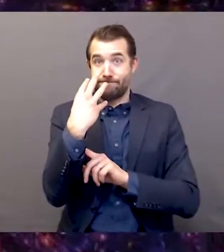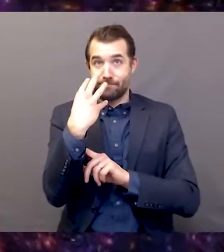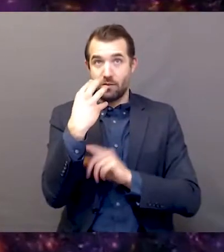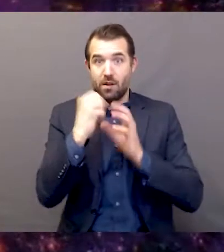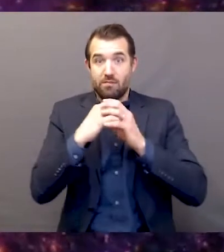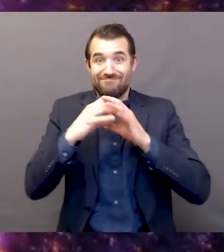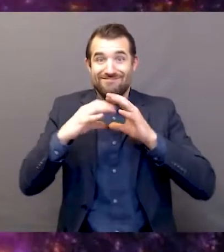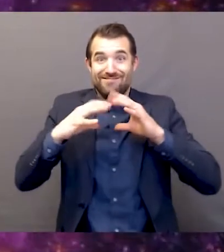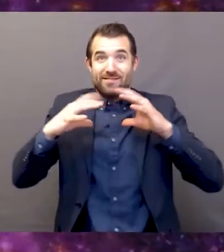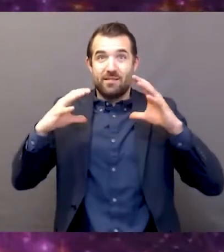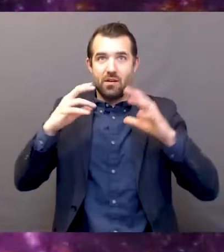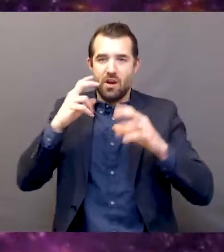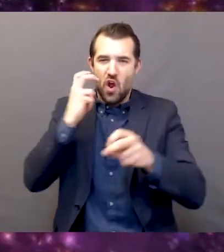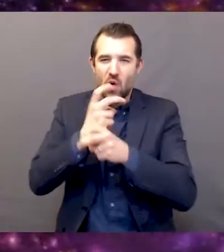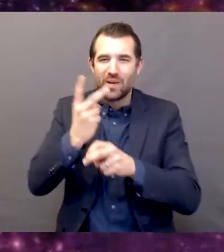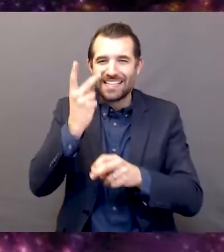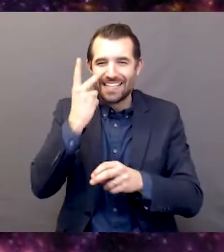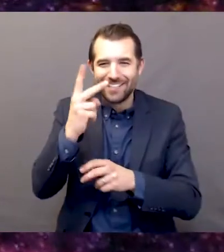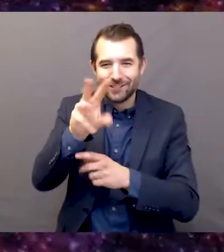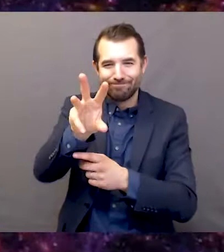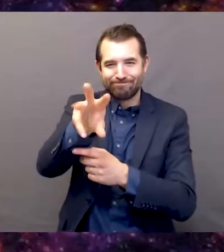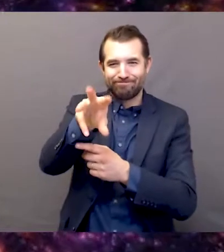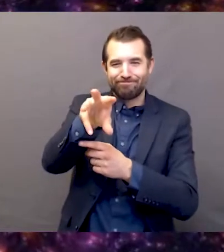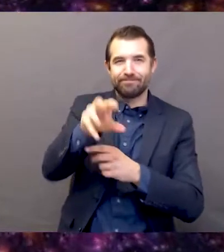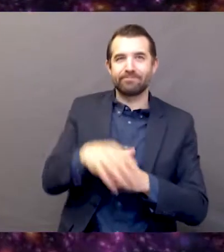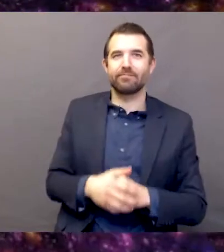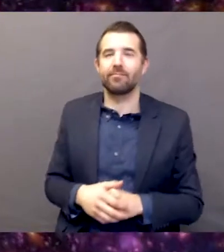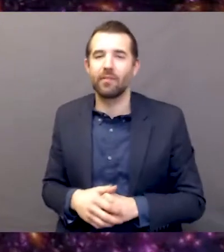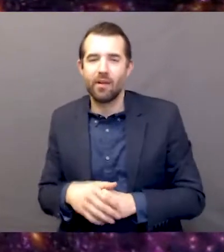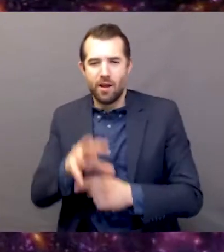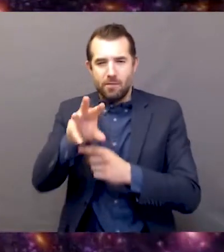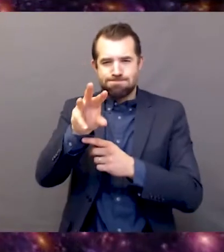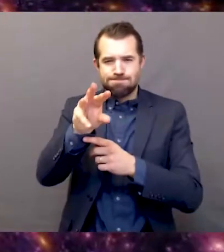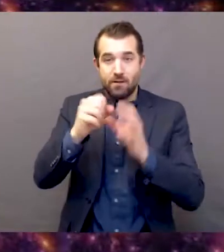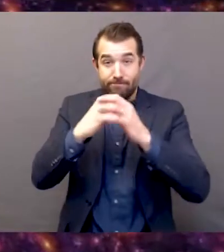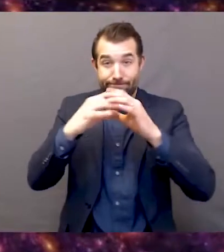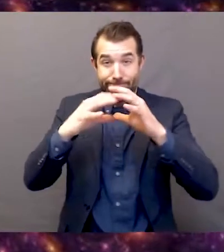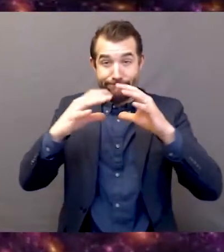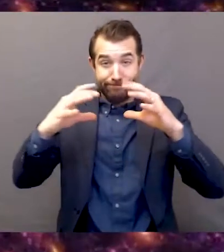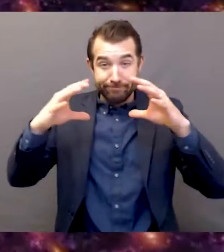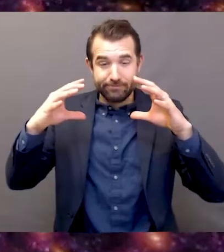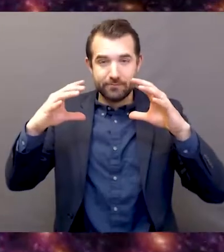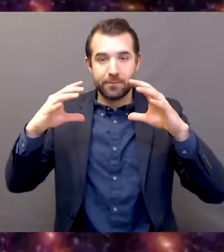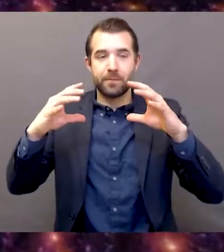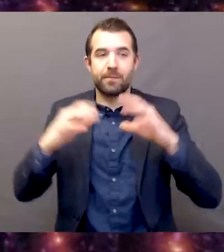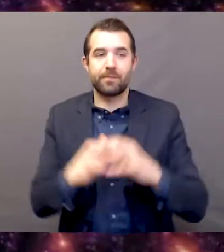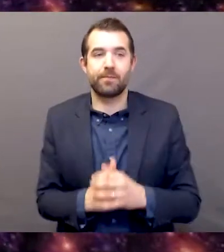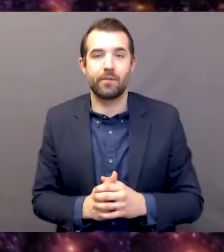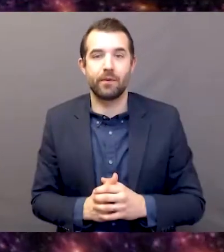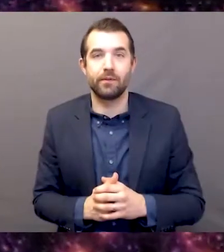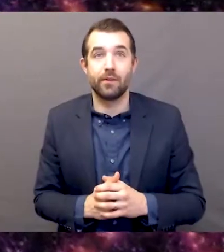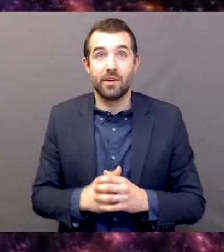is pointed away from us, as it's much harder to see, but it fills up two cavities, one on each side. There's a third little bubble down here,